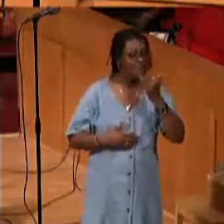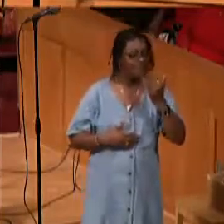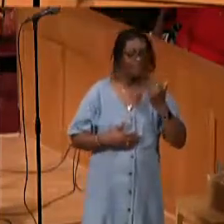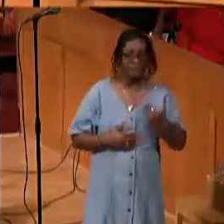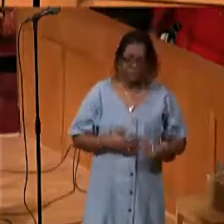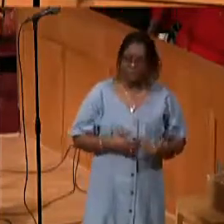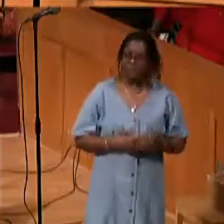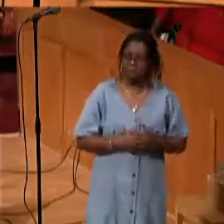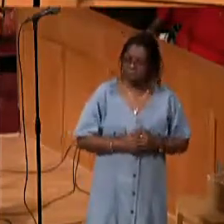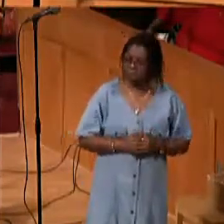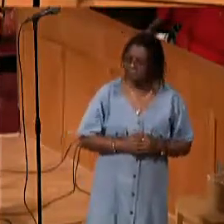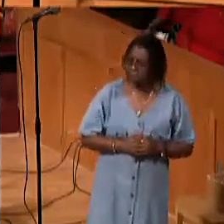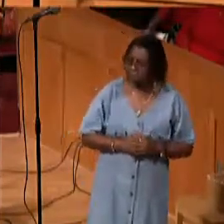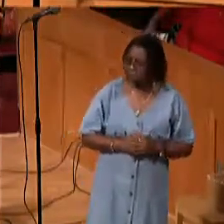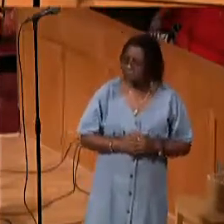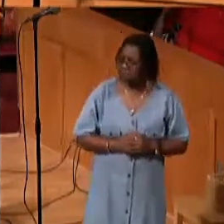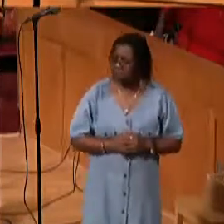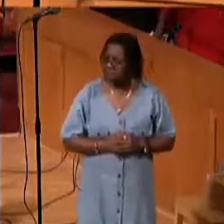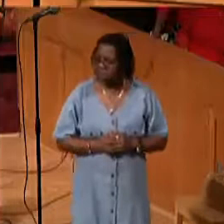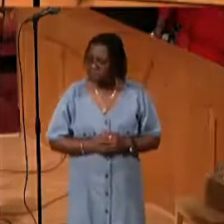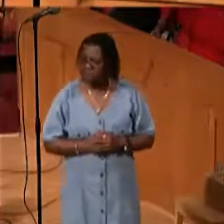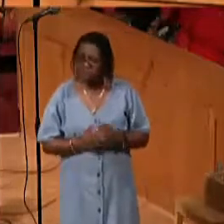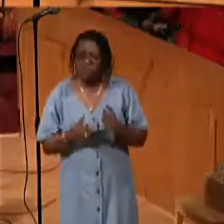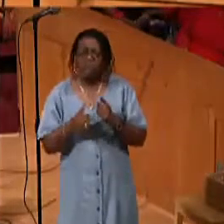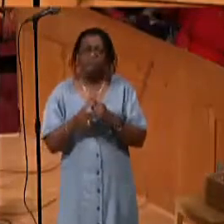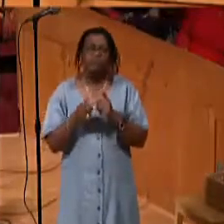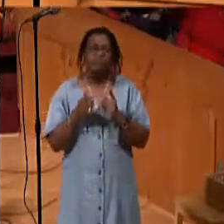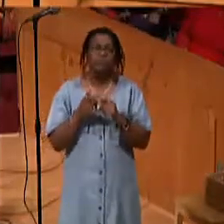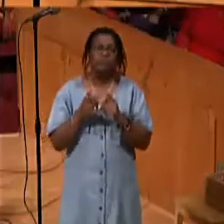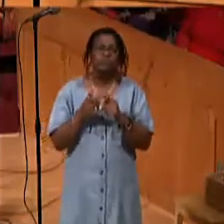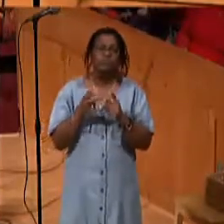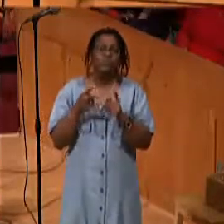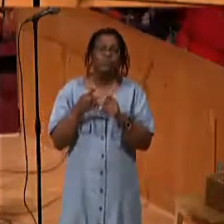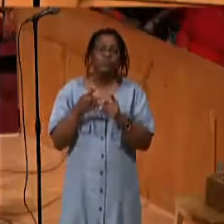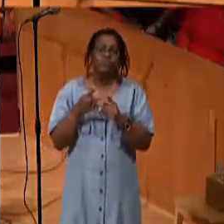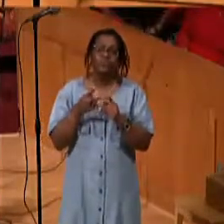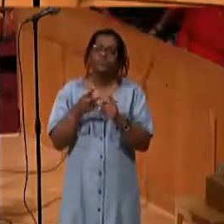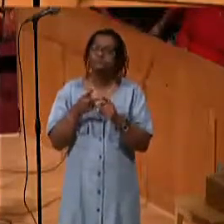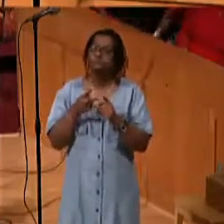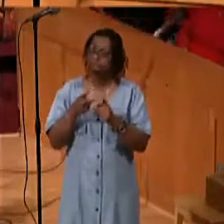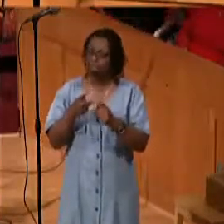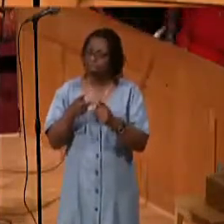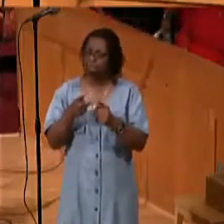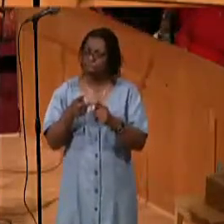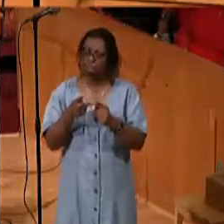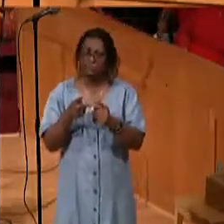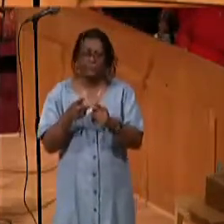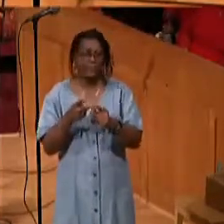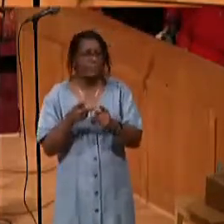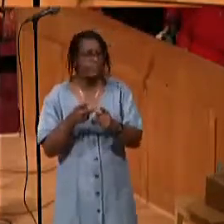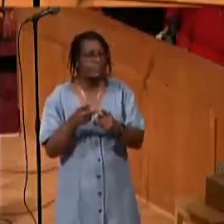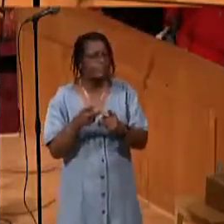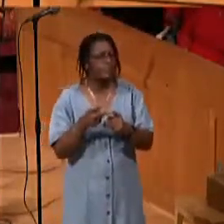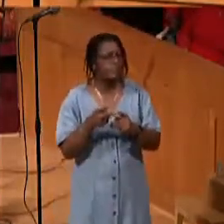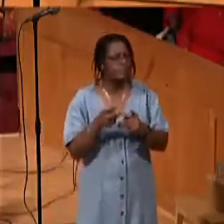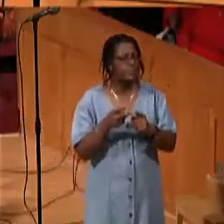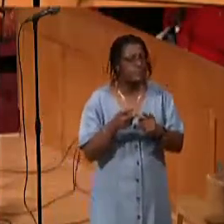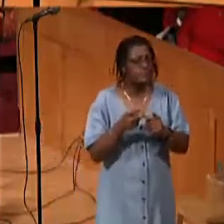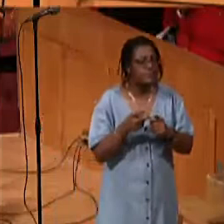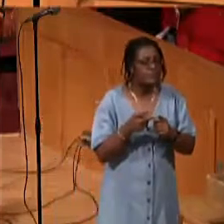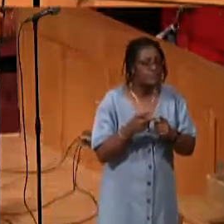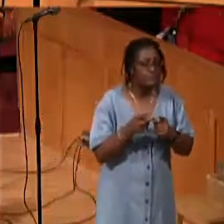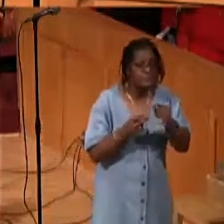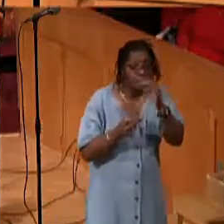sing amen, secondly, this joy, because she sings, thirdly, she sings this joy. Another reason, she spent most of her